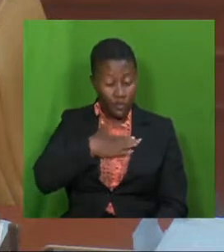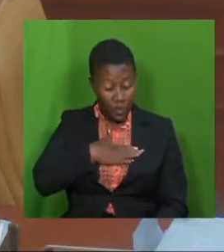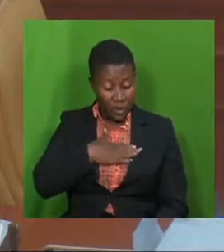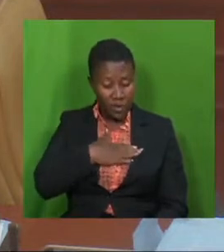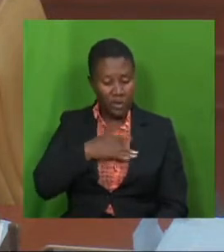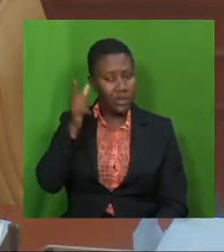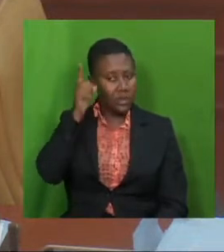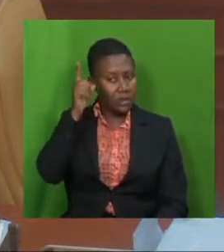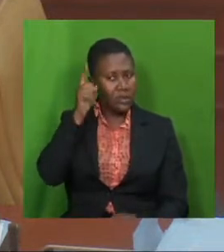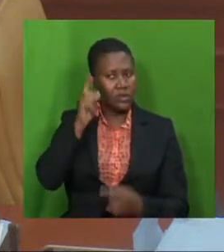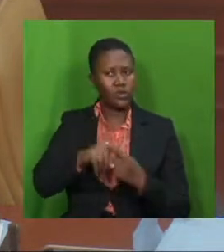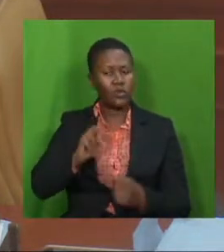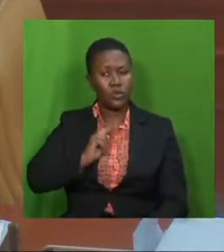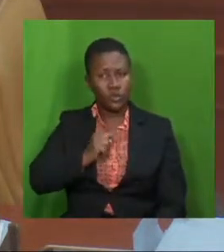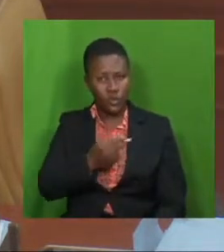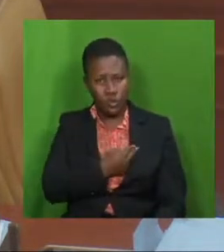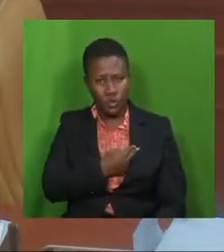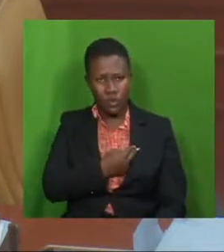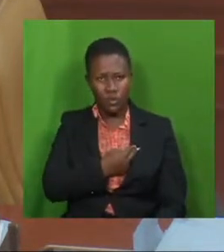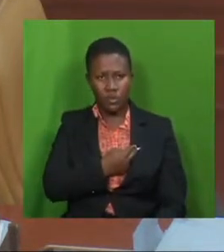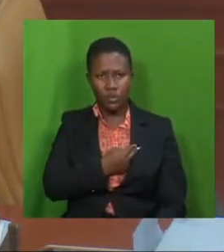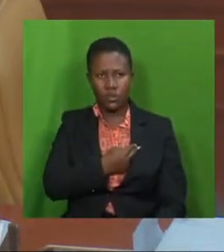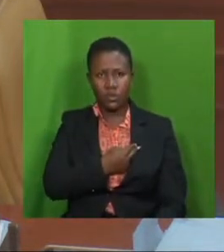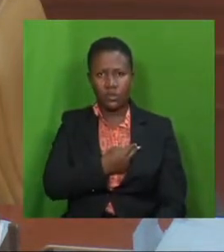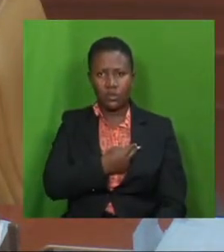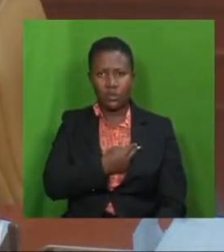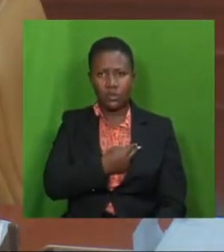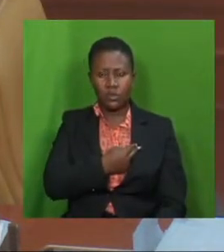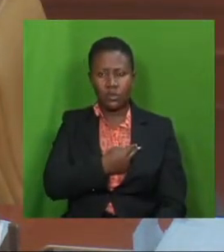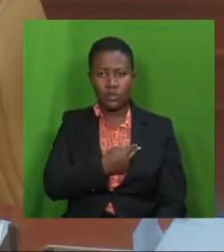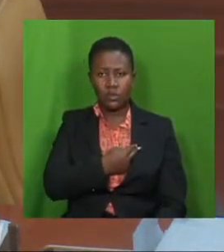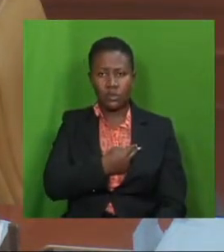done, after the ruling and the decision to be taken, Mr.